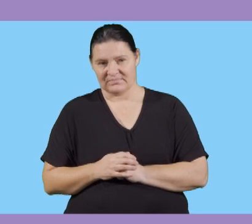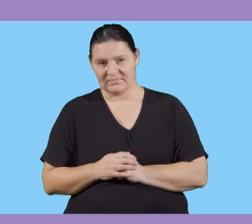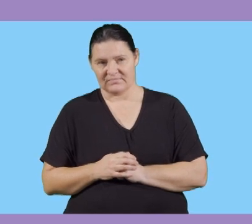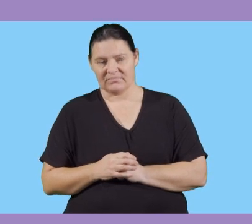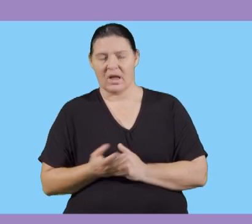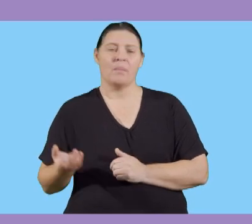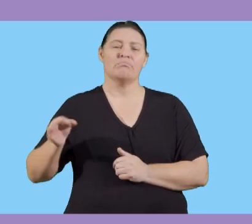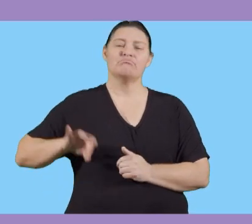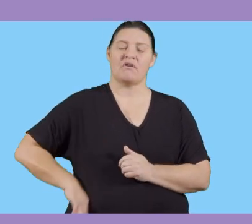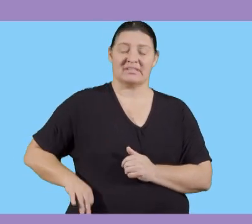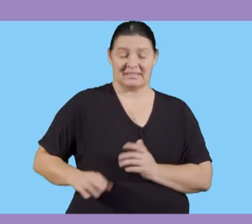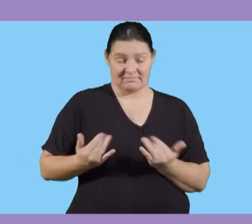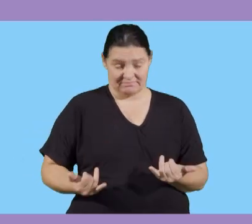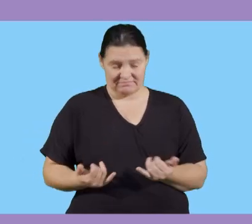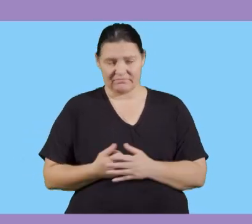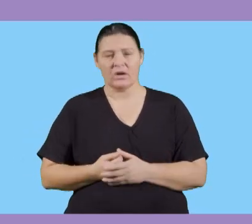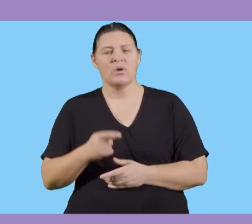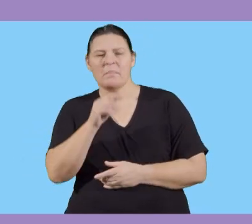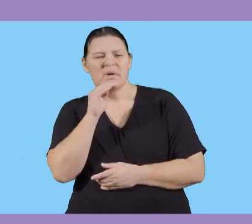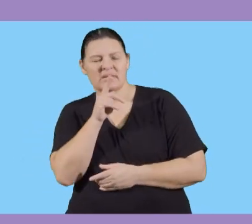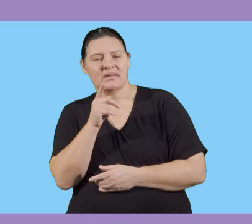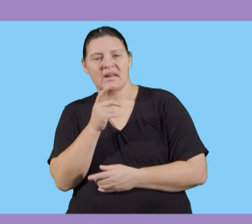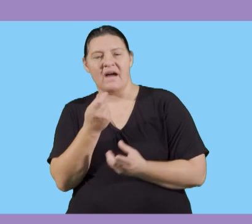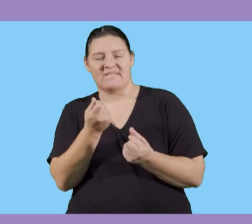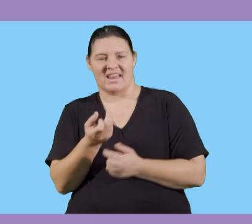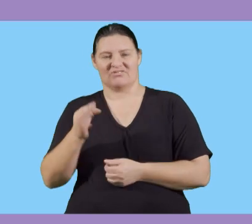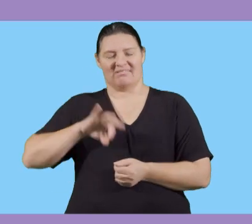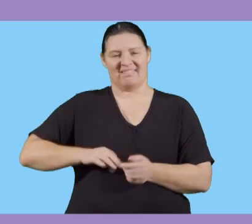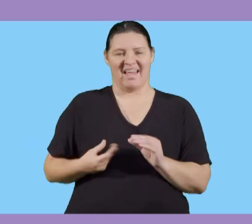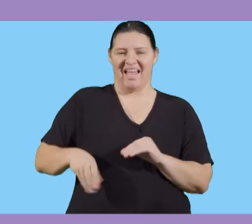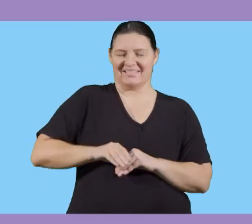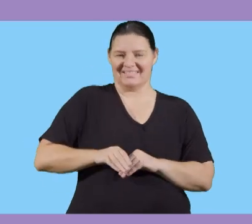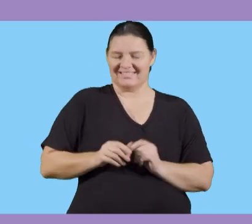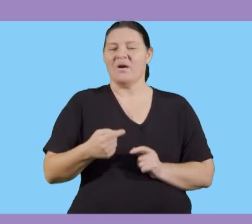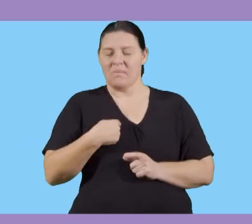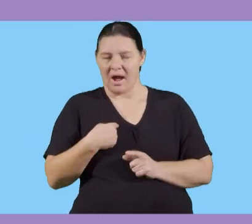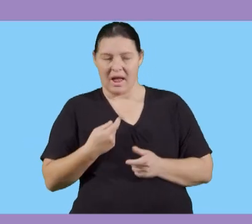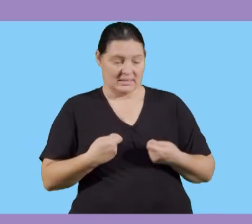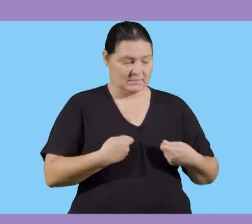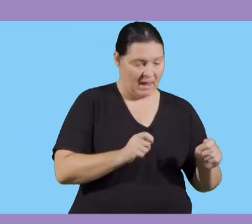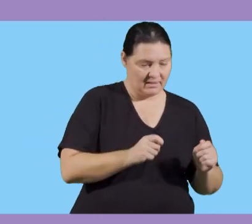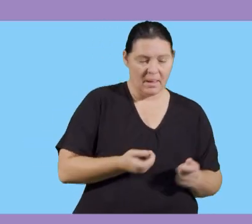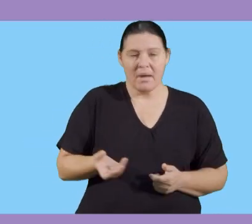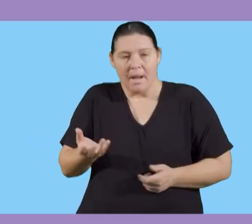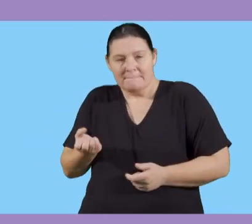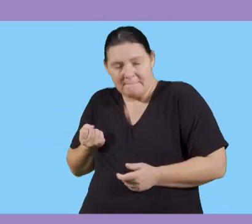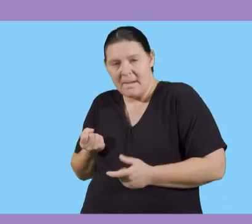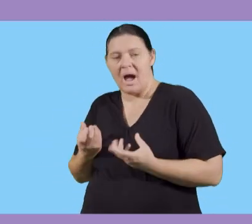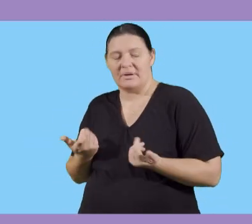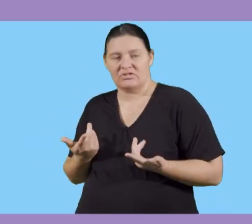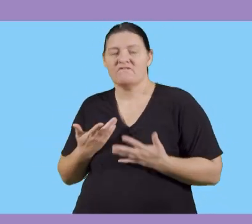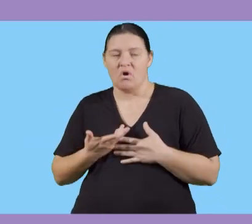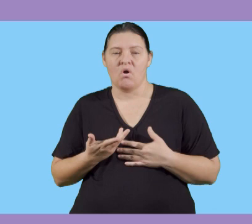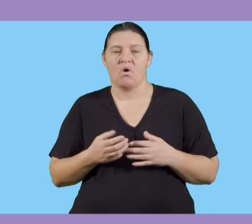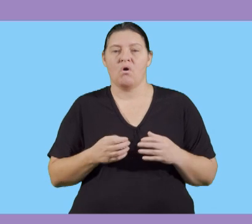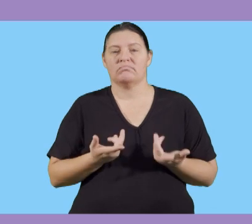What about profit? So a profit is a financial gain between the amount spent and the amount earned. For example,